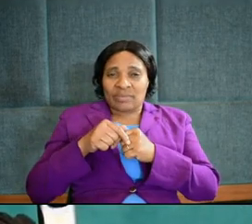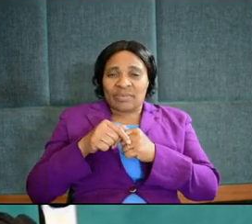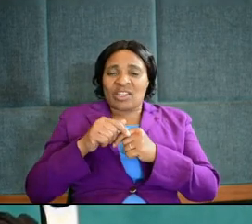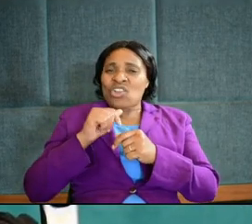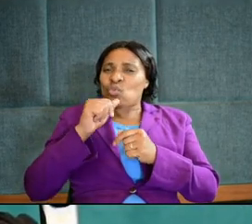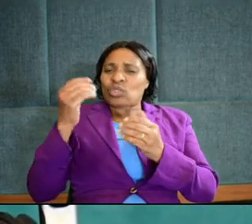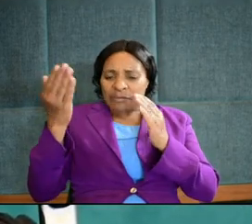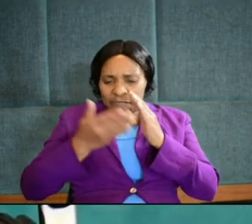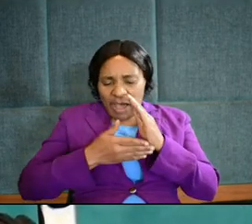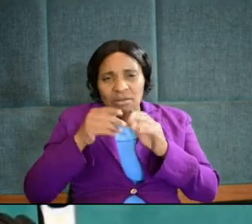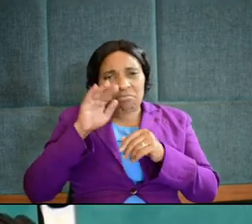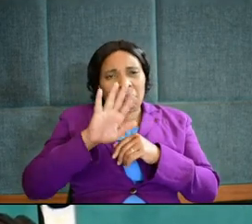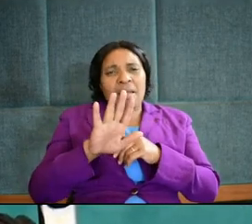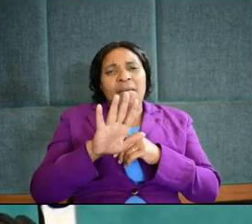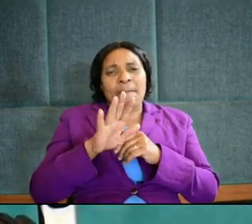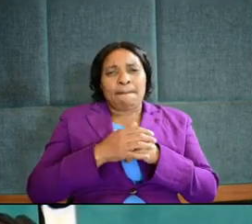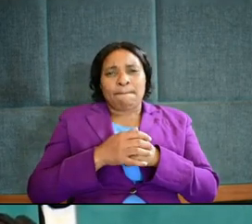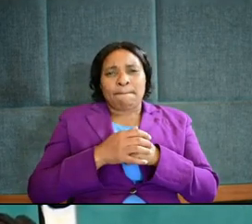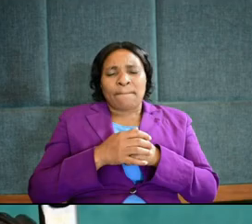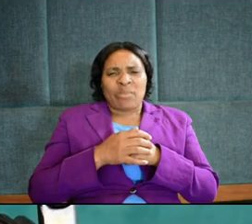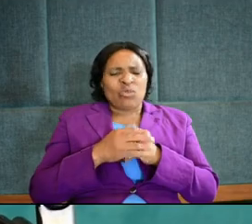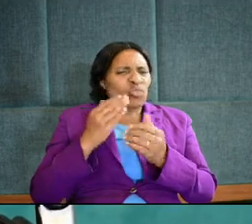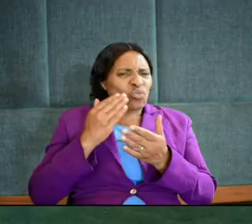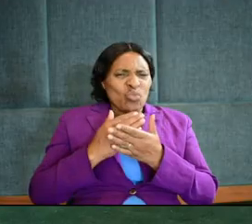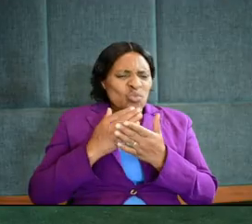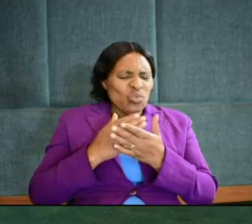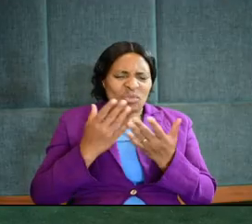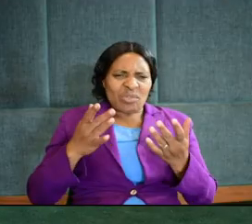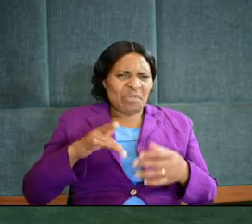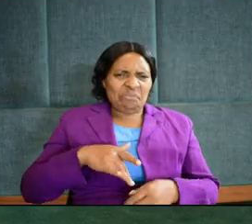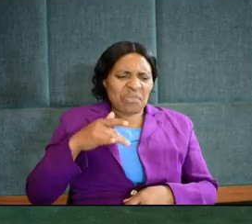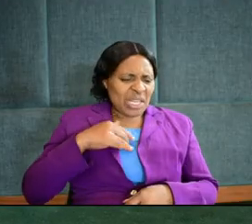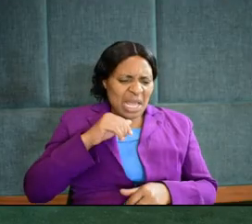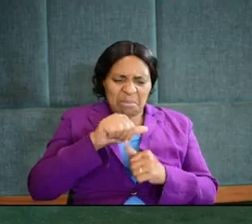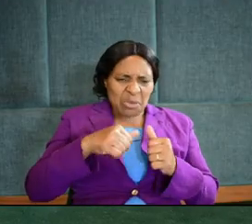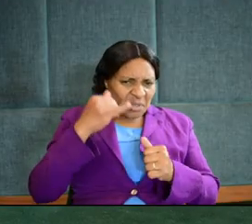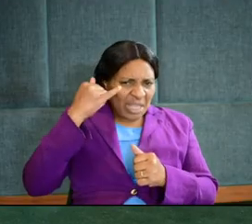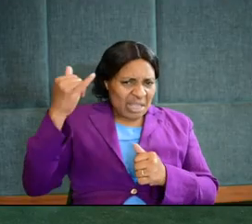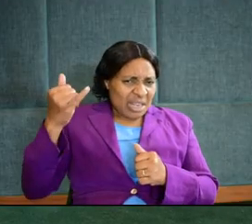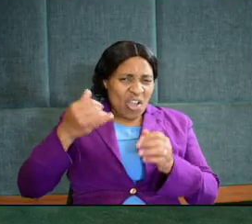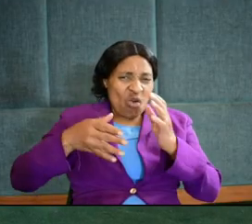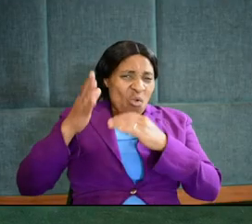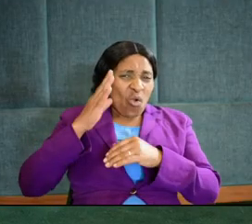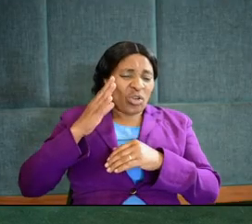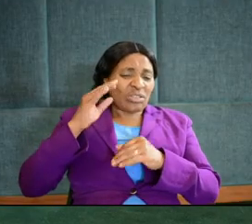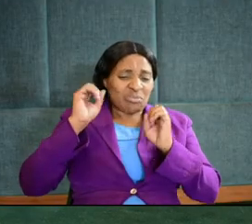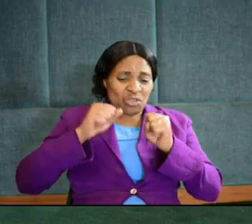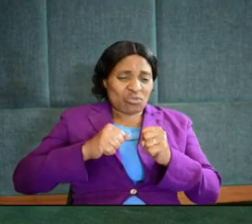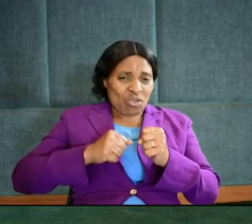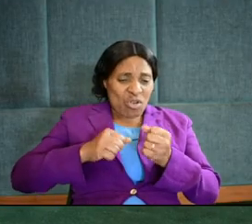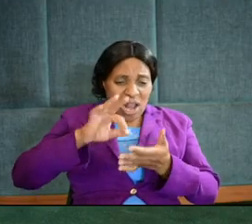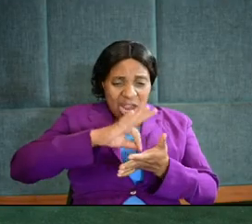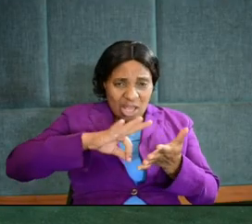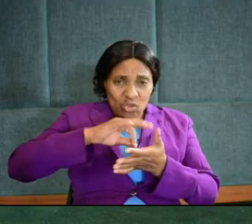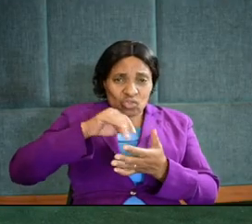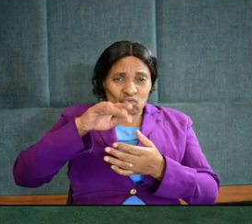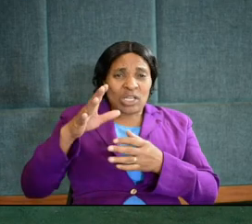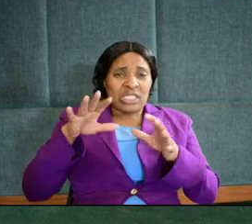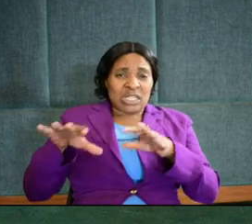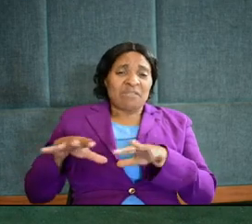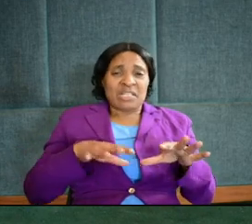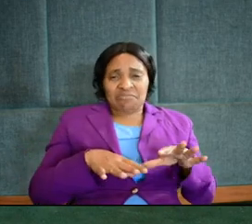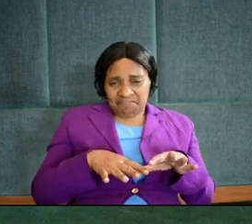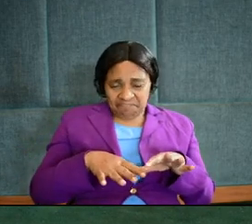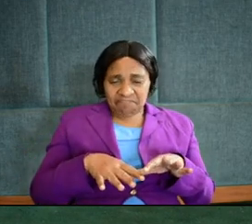your record?" Finley, how do you feel about the idea that God takes note of your suffering?